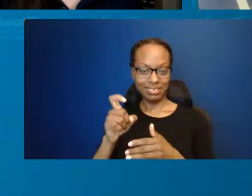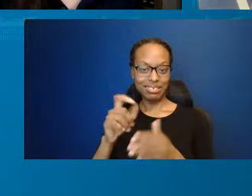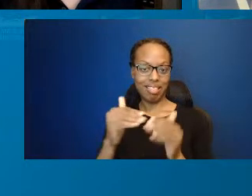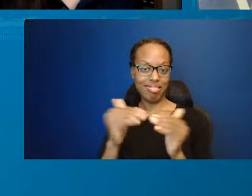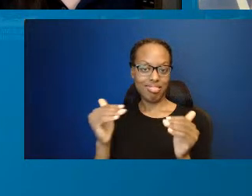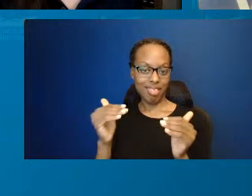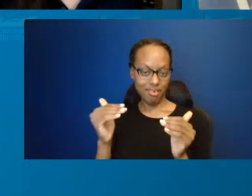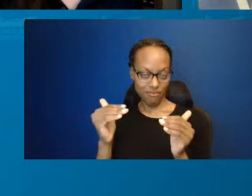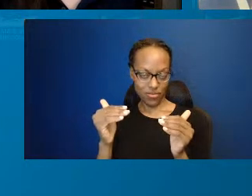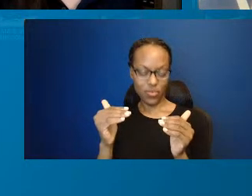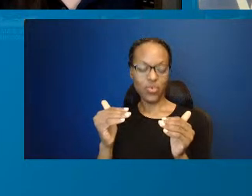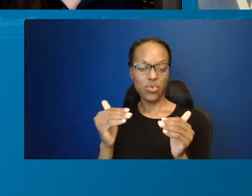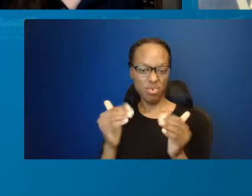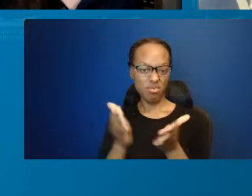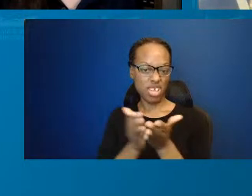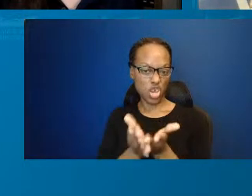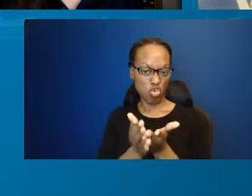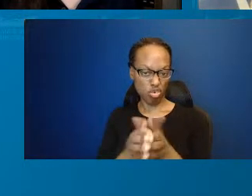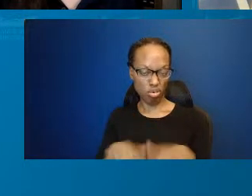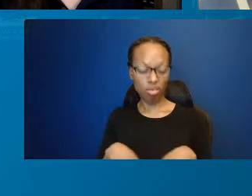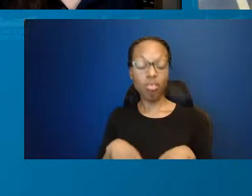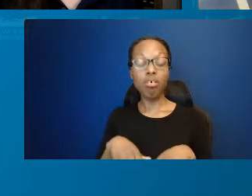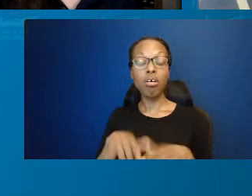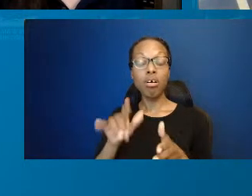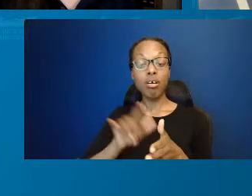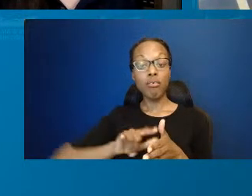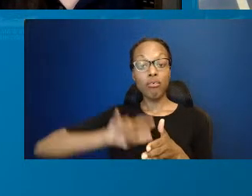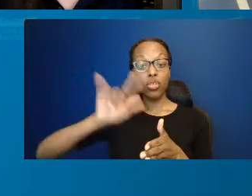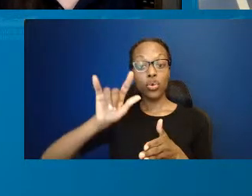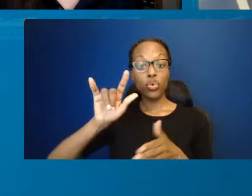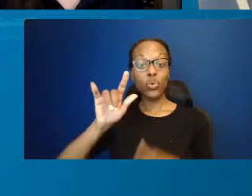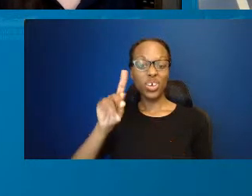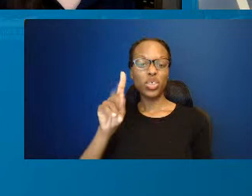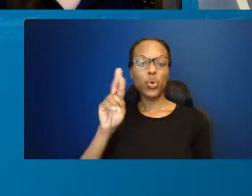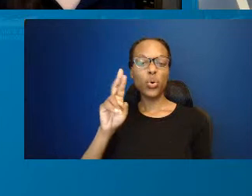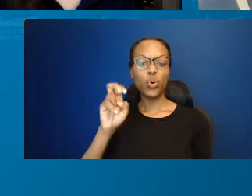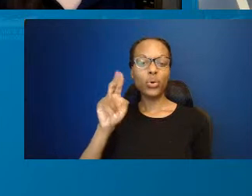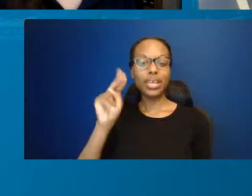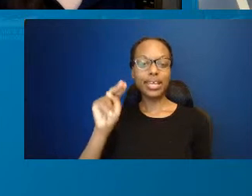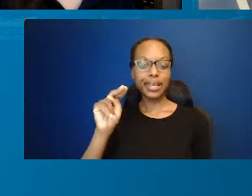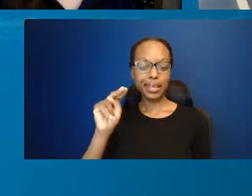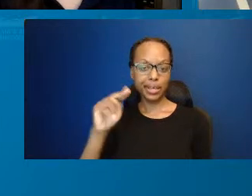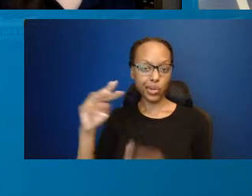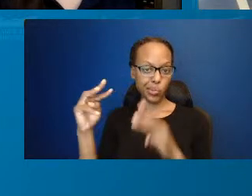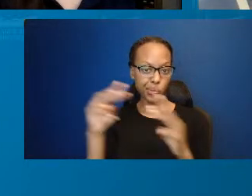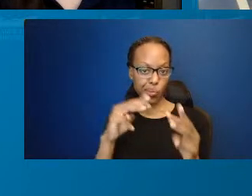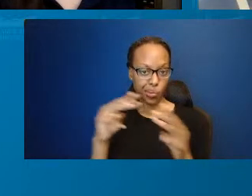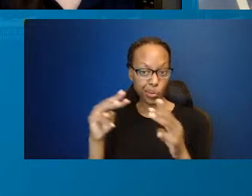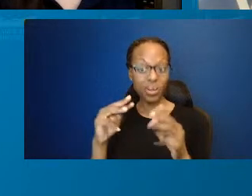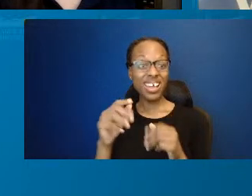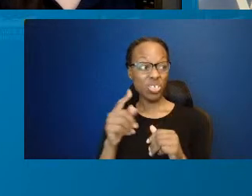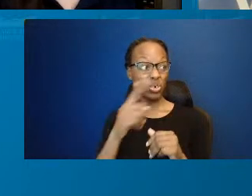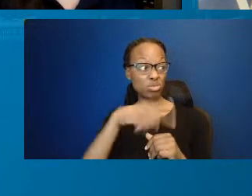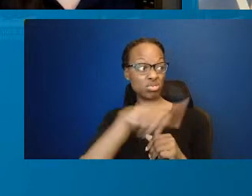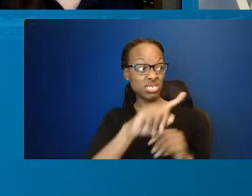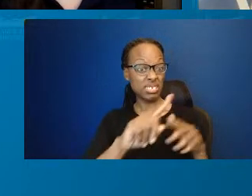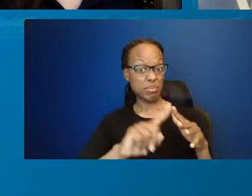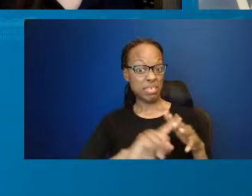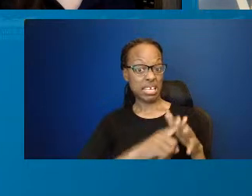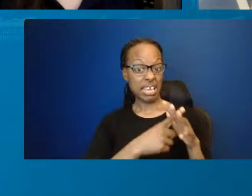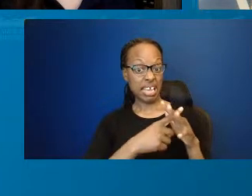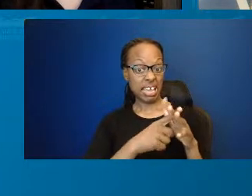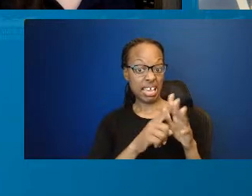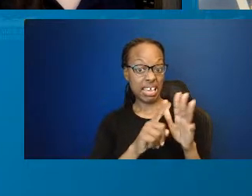War, and my dad did too. And the original astronauts were all Korean War pilots, like Buzz Aldrin. So he could have